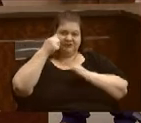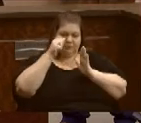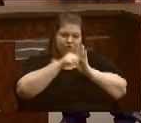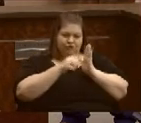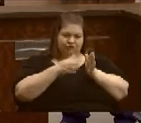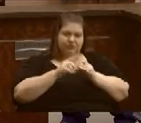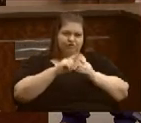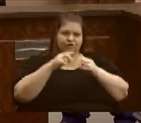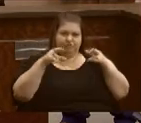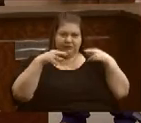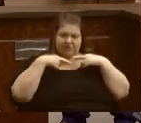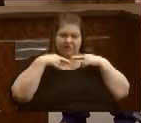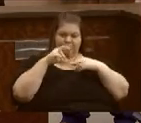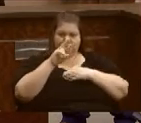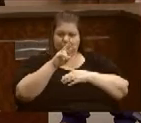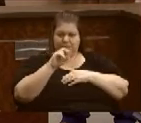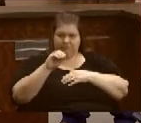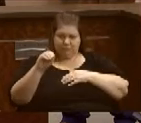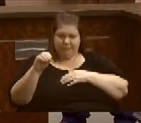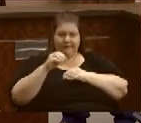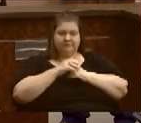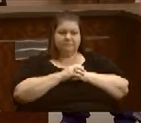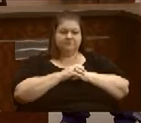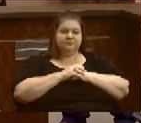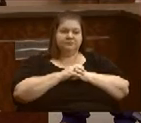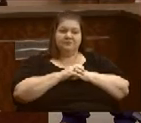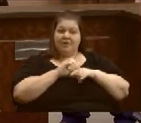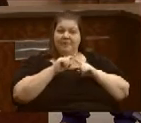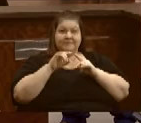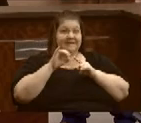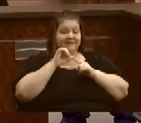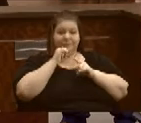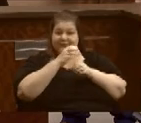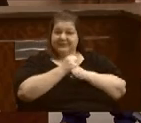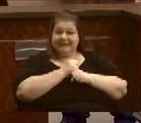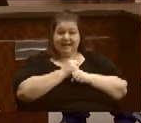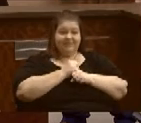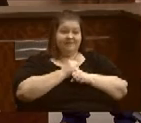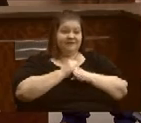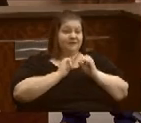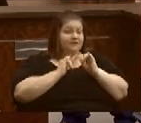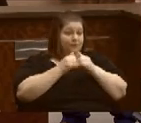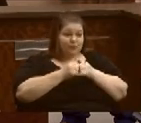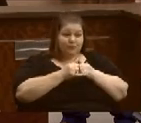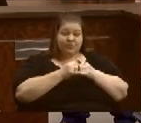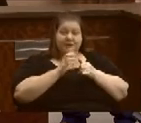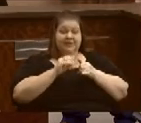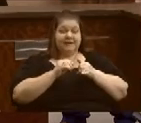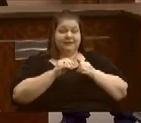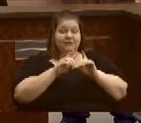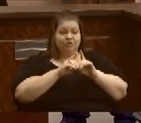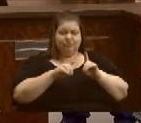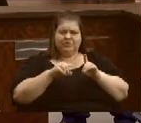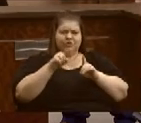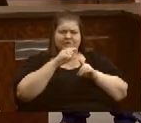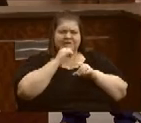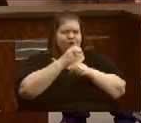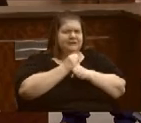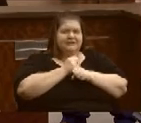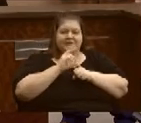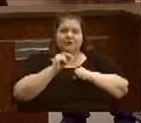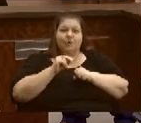2000. Doc, you did not receive these awards or degrees. You earned them the hard